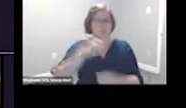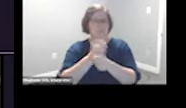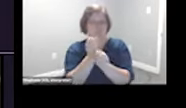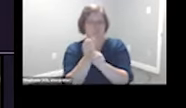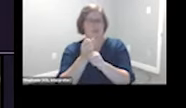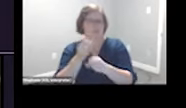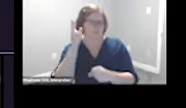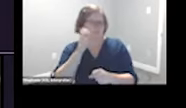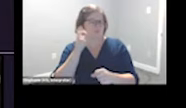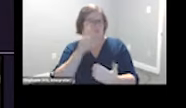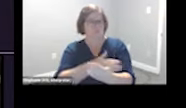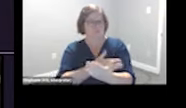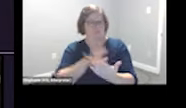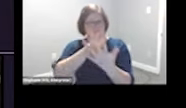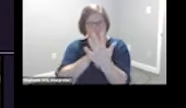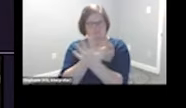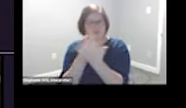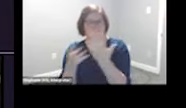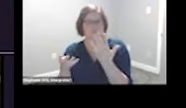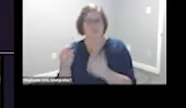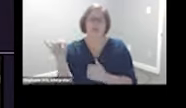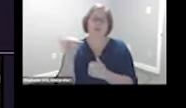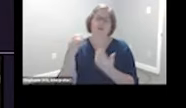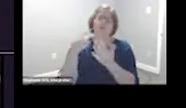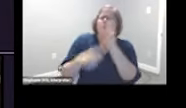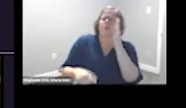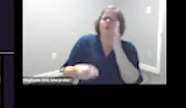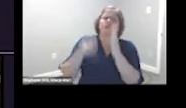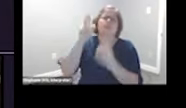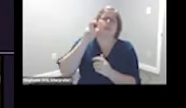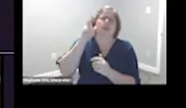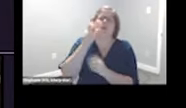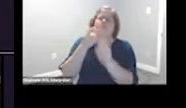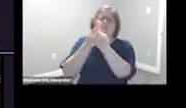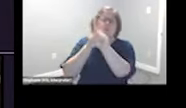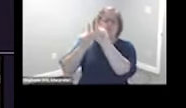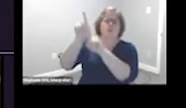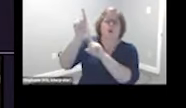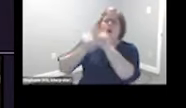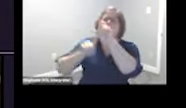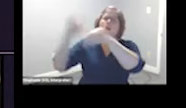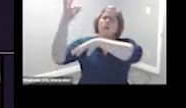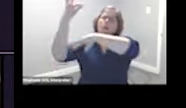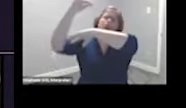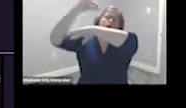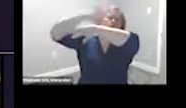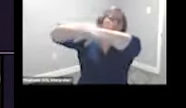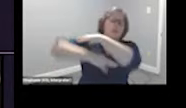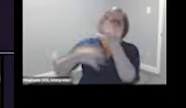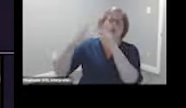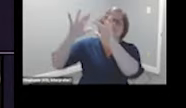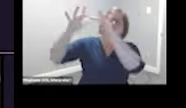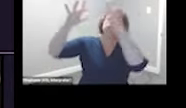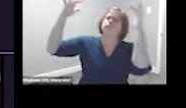those data as well. So things like the sound that the stars would make as they appear in the night sky as the sun goes down and the light disappears,